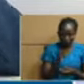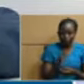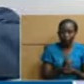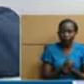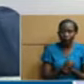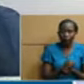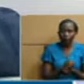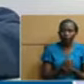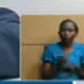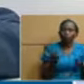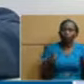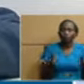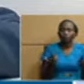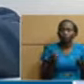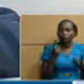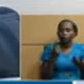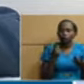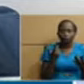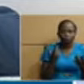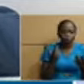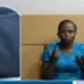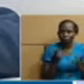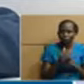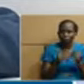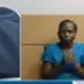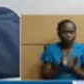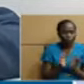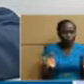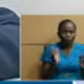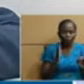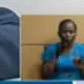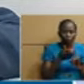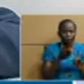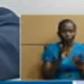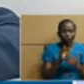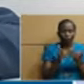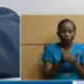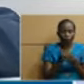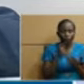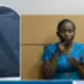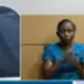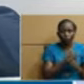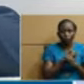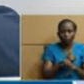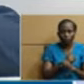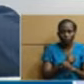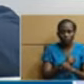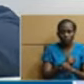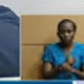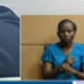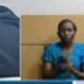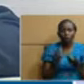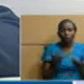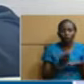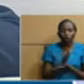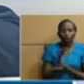the drivers of all this, while the broader perspective is social protection, as rightly stated, which attempts